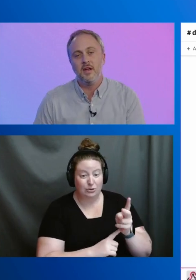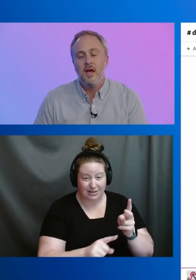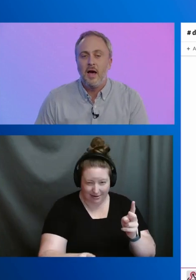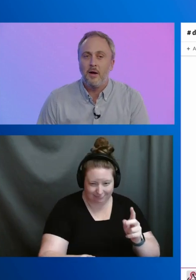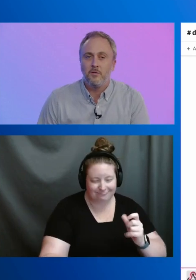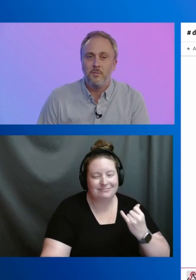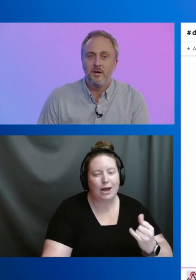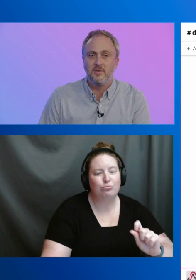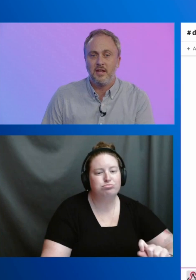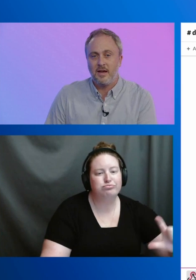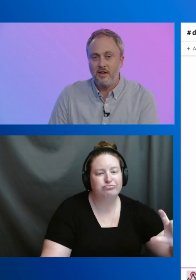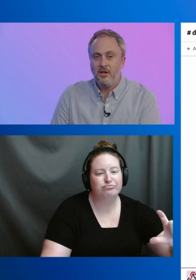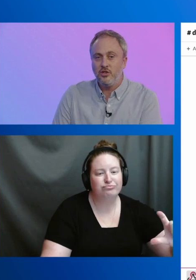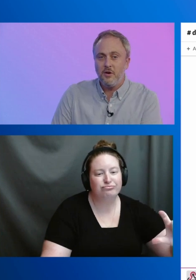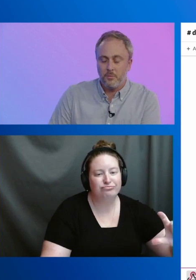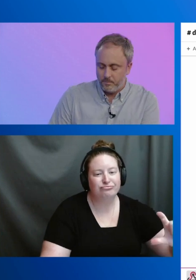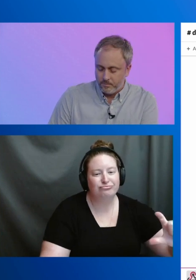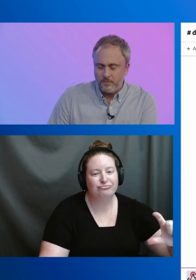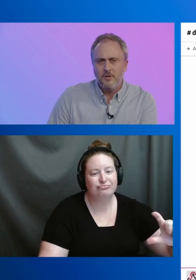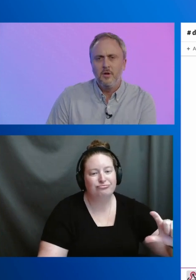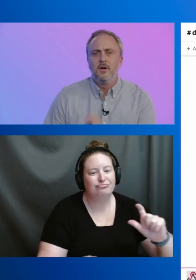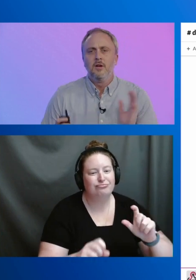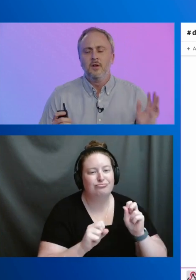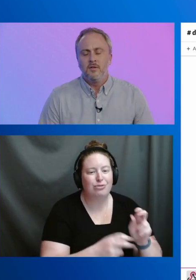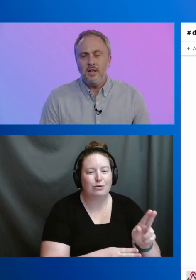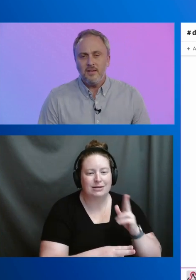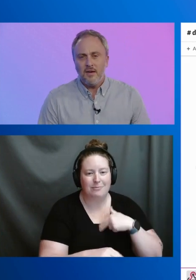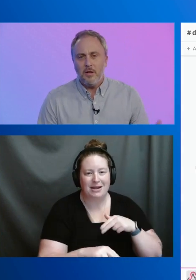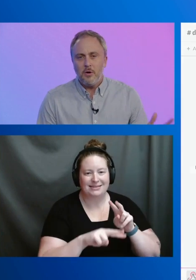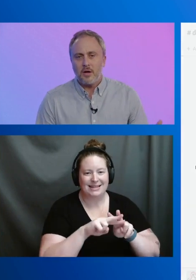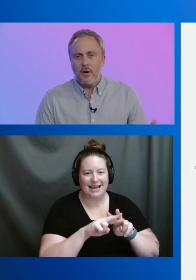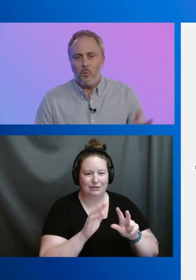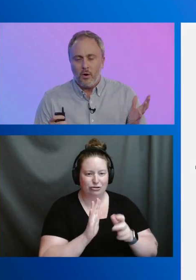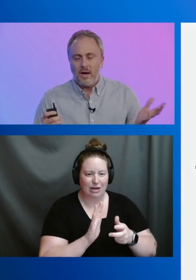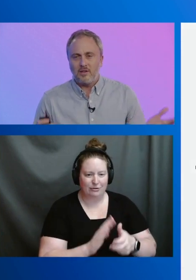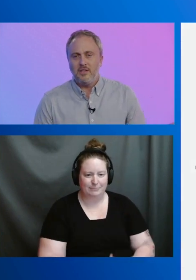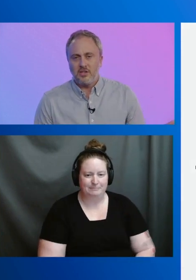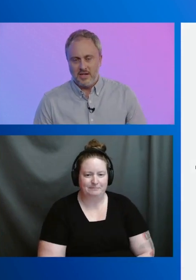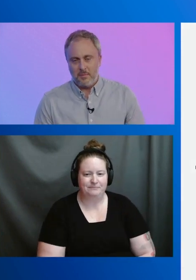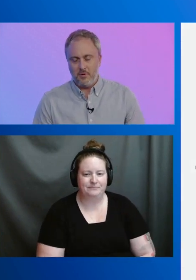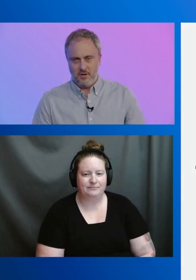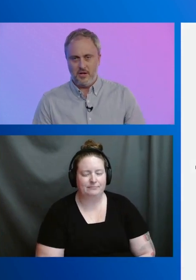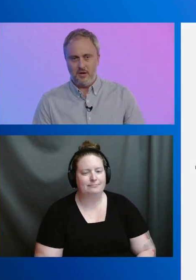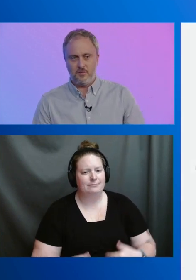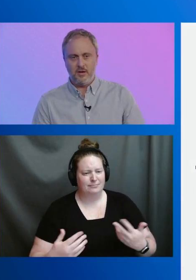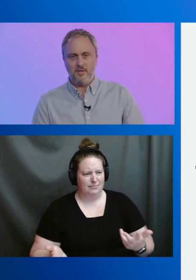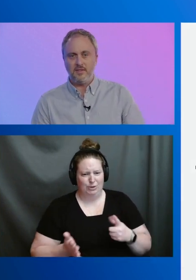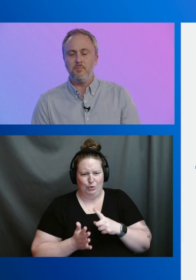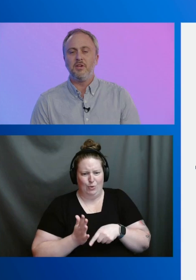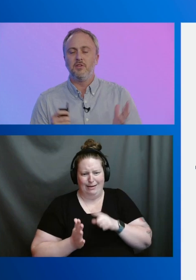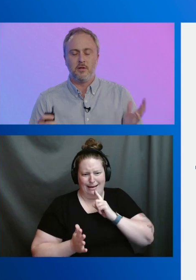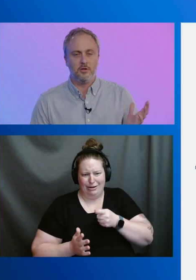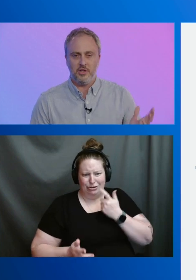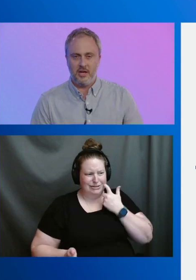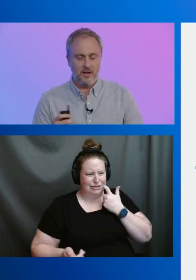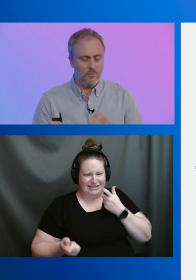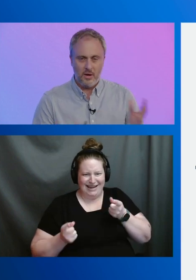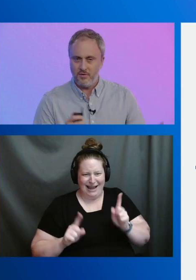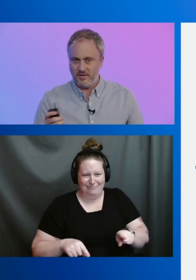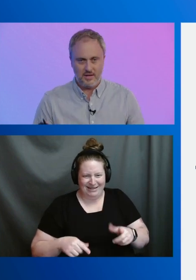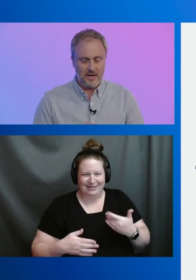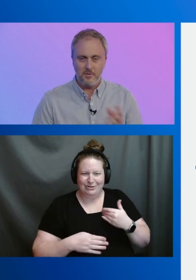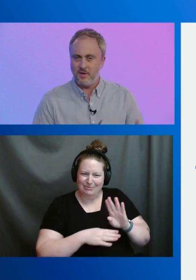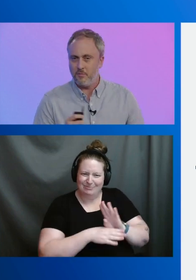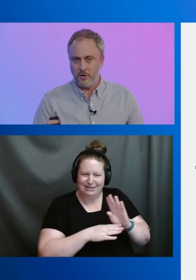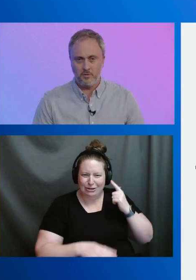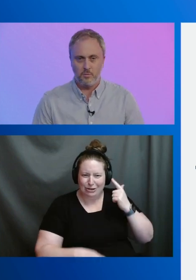that event out to my Slack channel. So let's have a look at what actually just happened here, right? There's some business logic here. Where